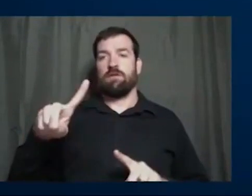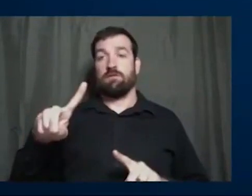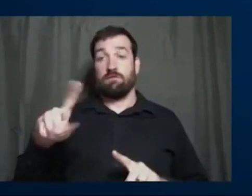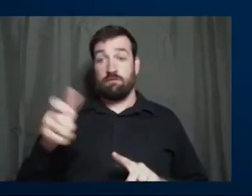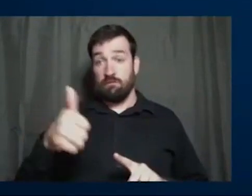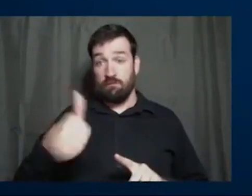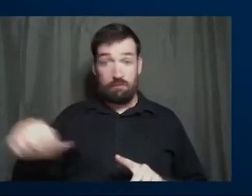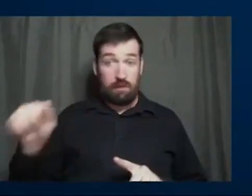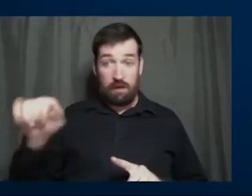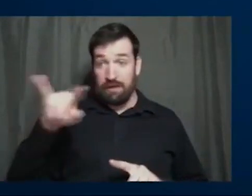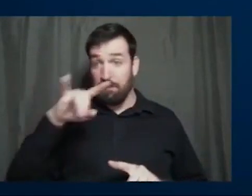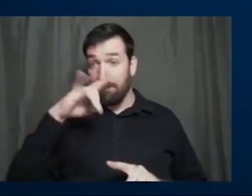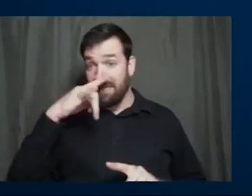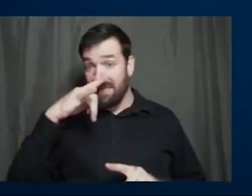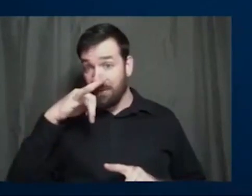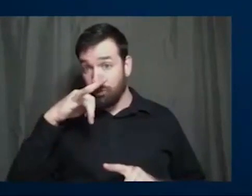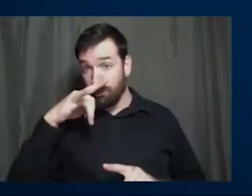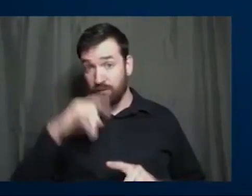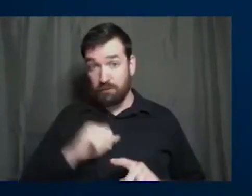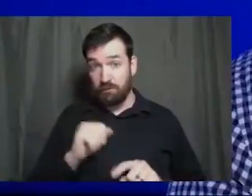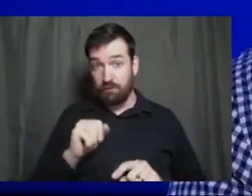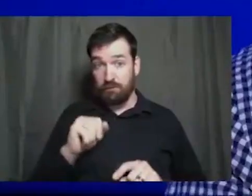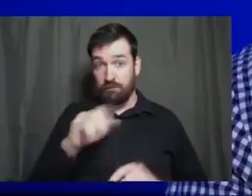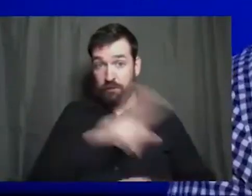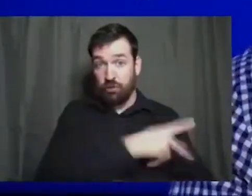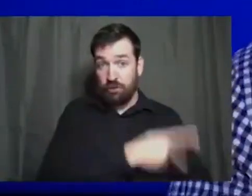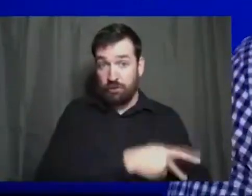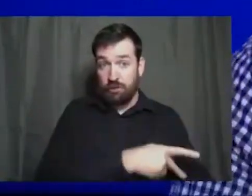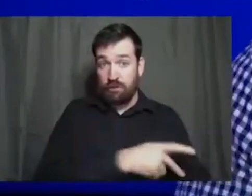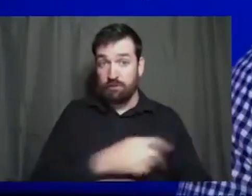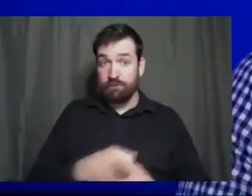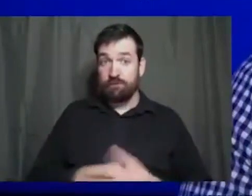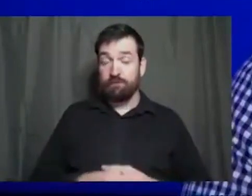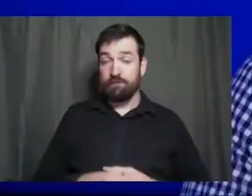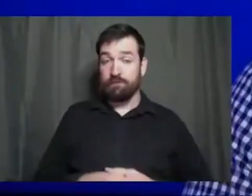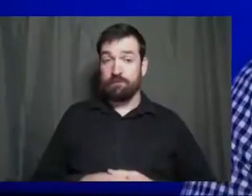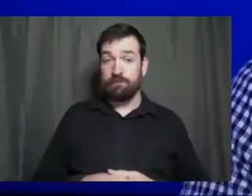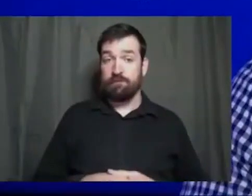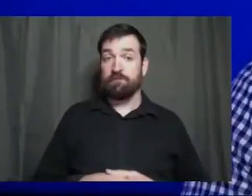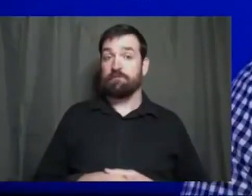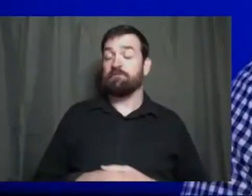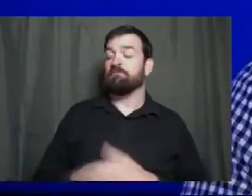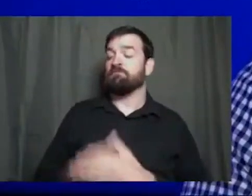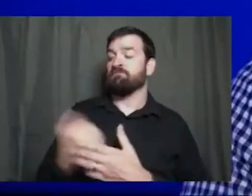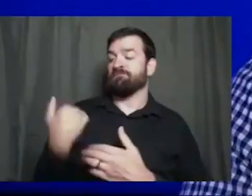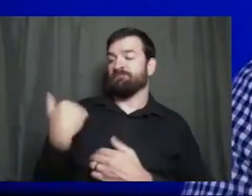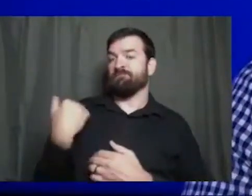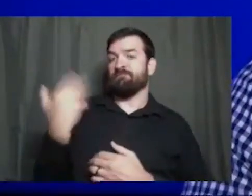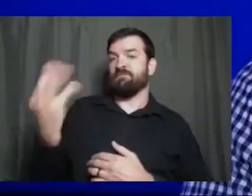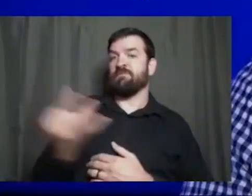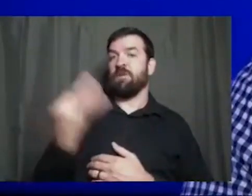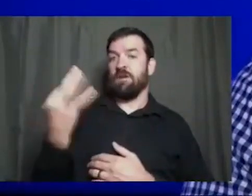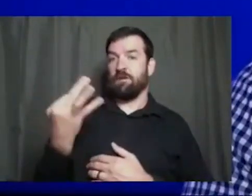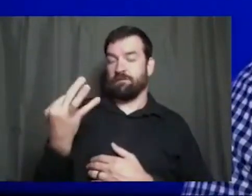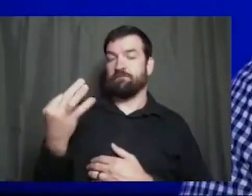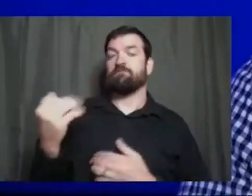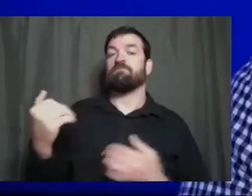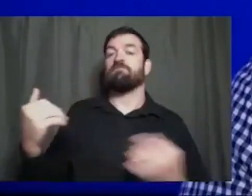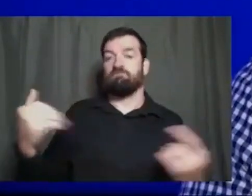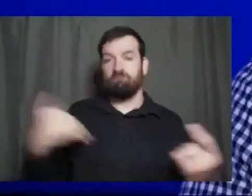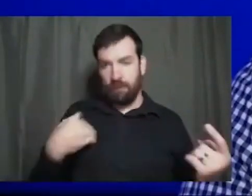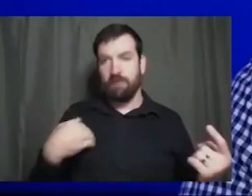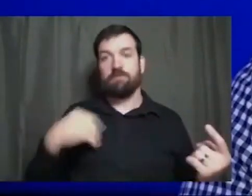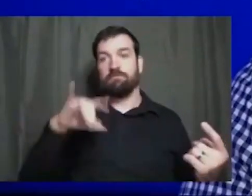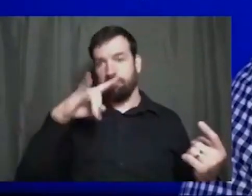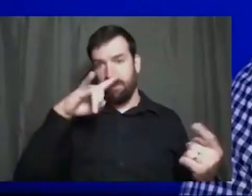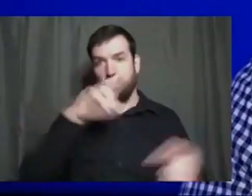pediatric patients? So we last Friday we had a pediatric patient that we talked